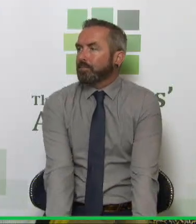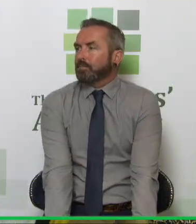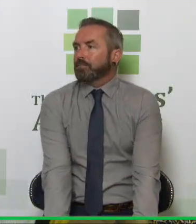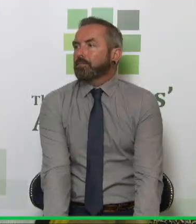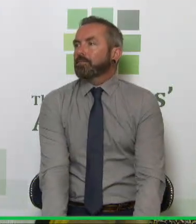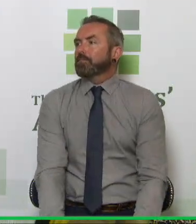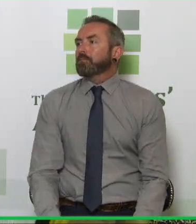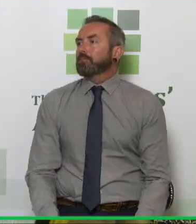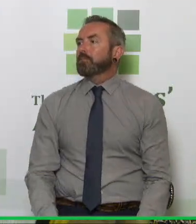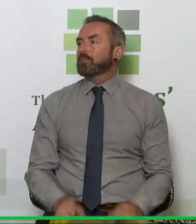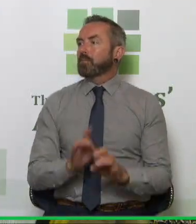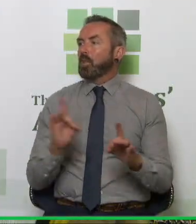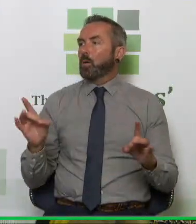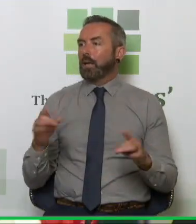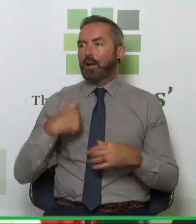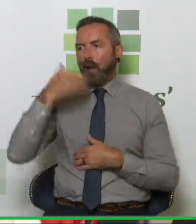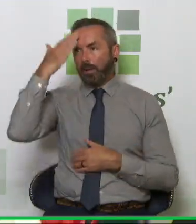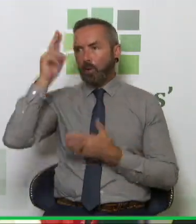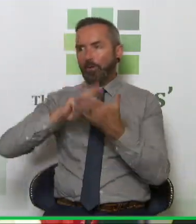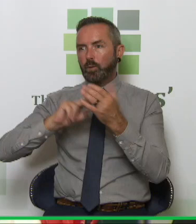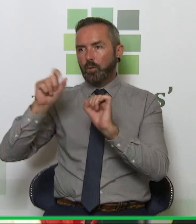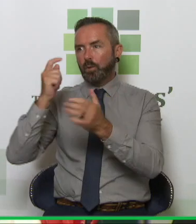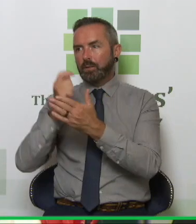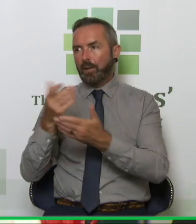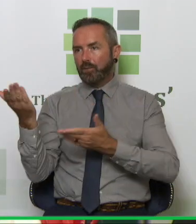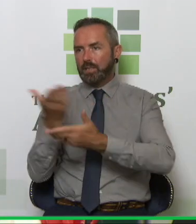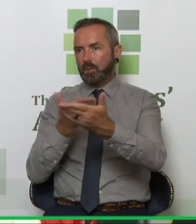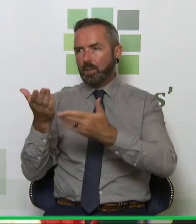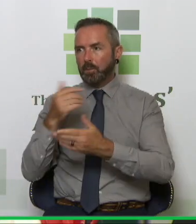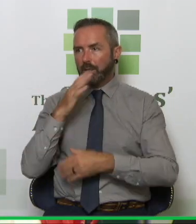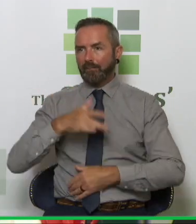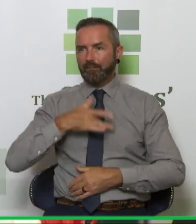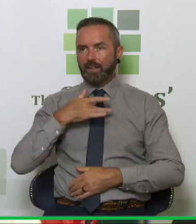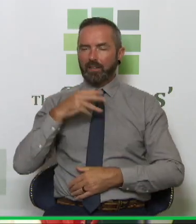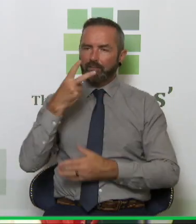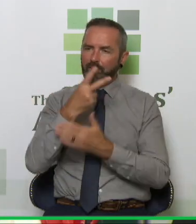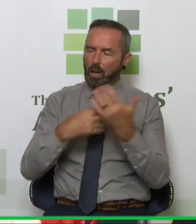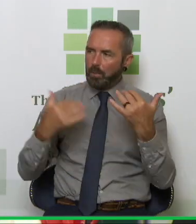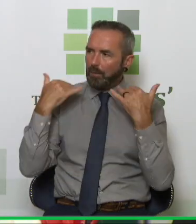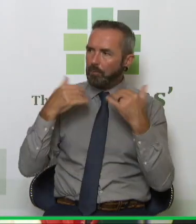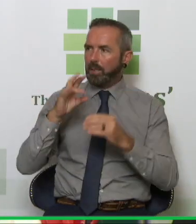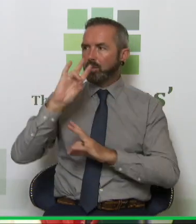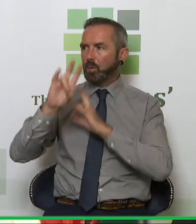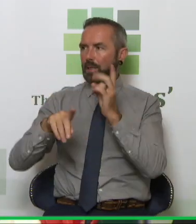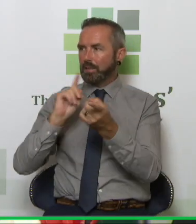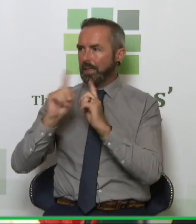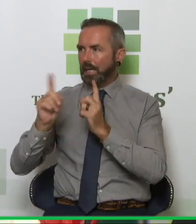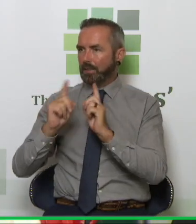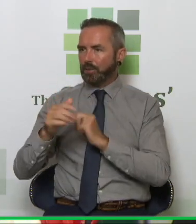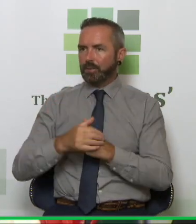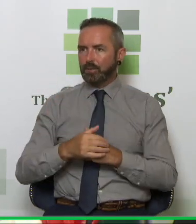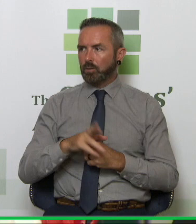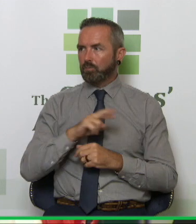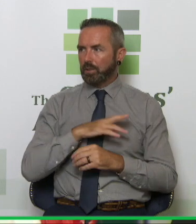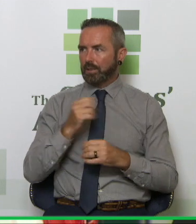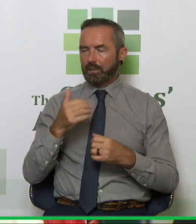Okay, I'm very conscious of eating into your time at deliberations at the table, but I do feel there's great value in the questions and answers. It's raw, it's just issues being expressed